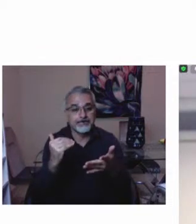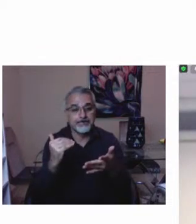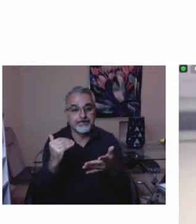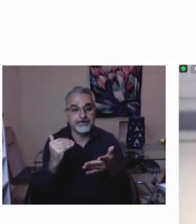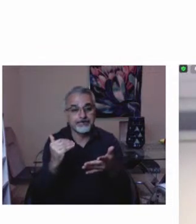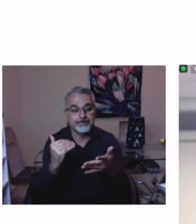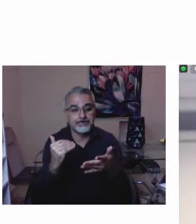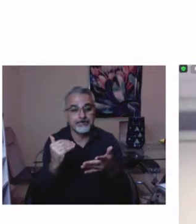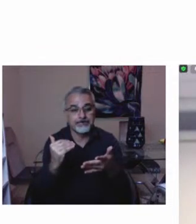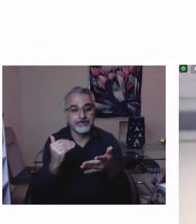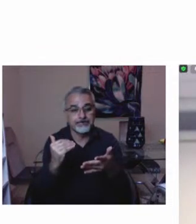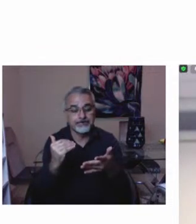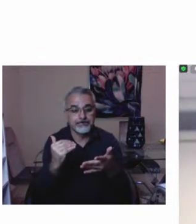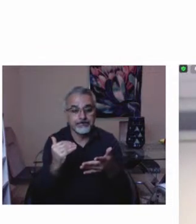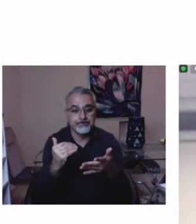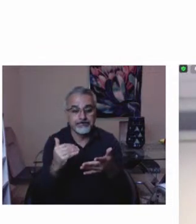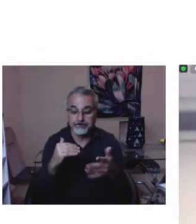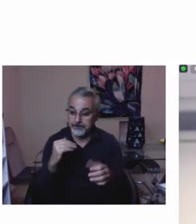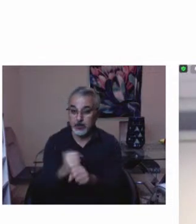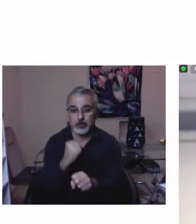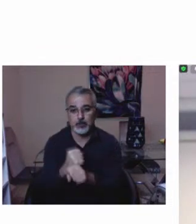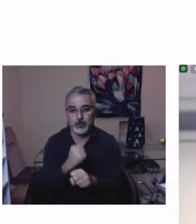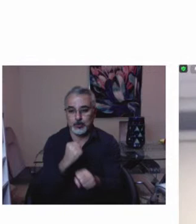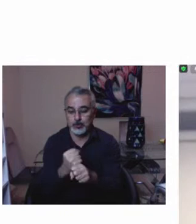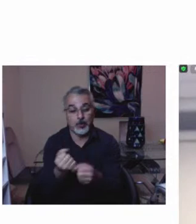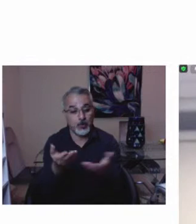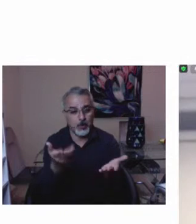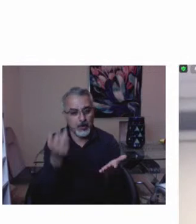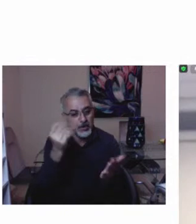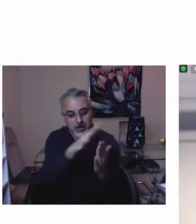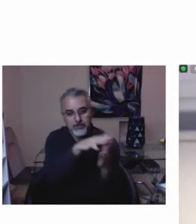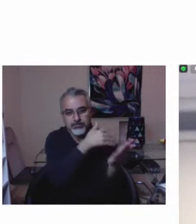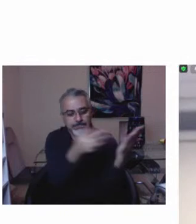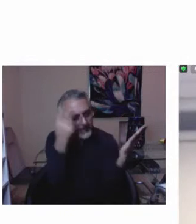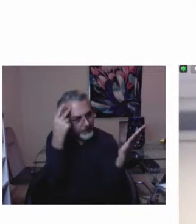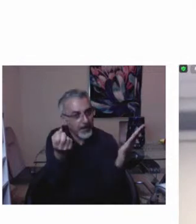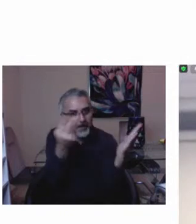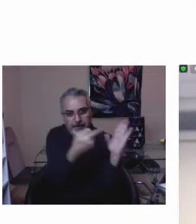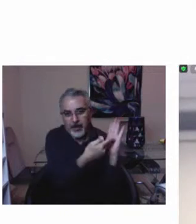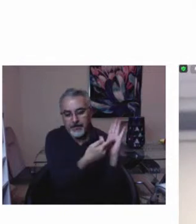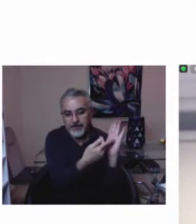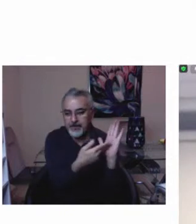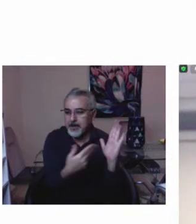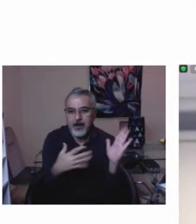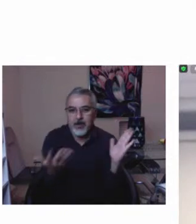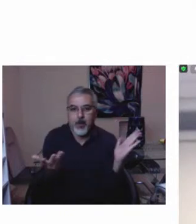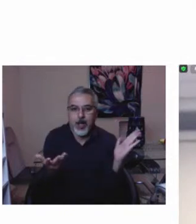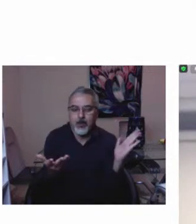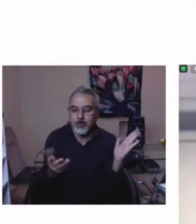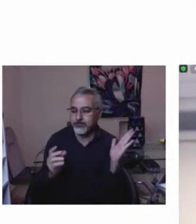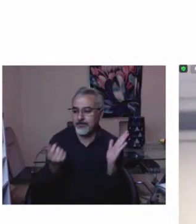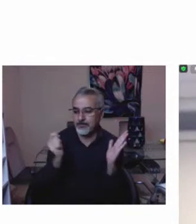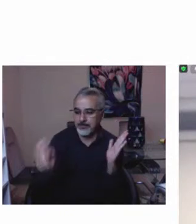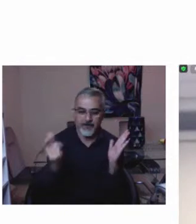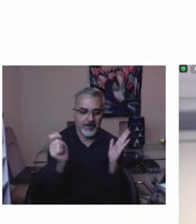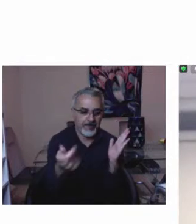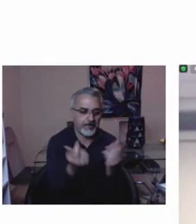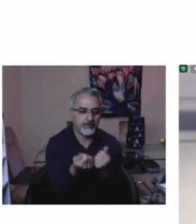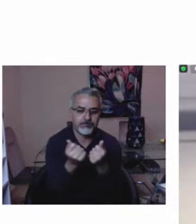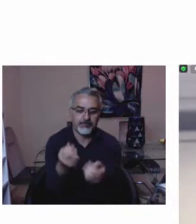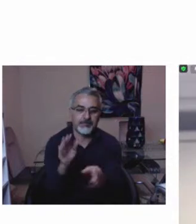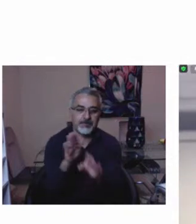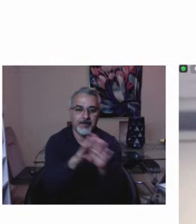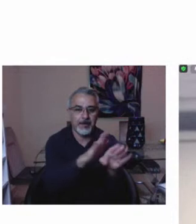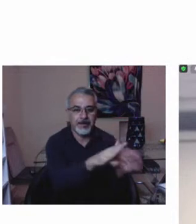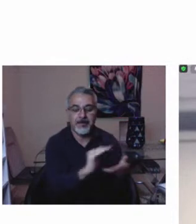concrete goals that will allow the implementation of the agenda. Of course,